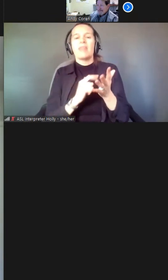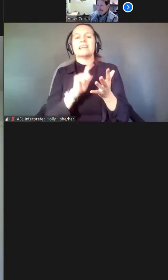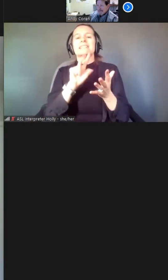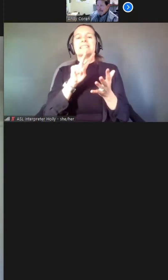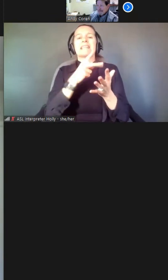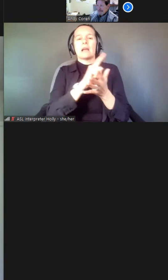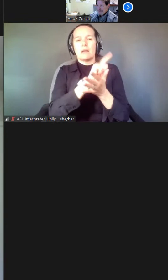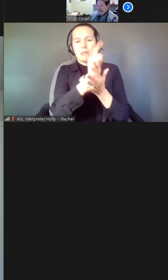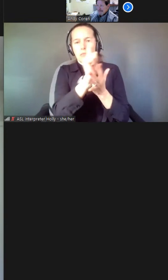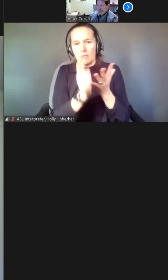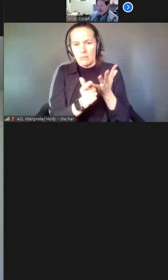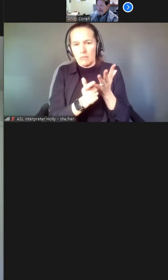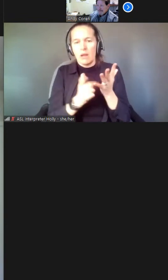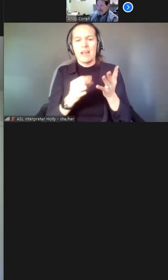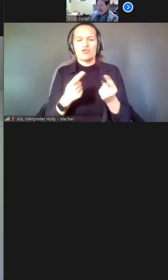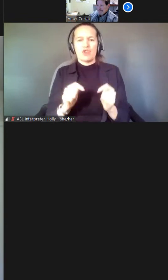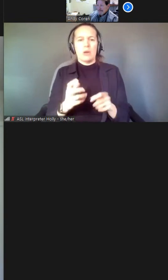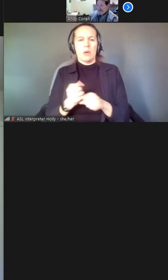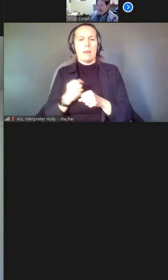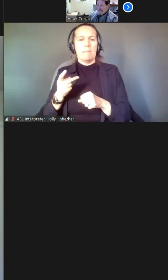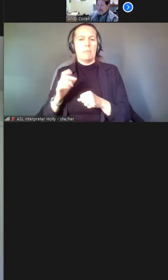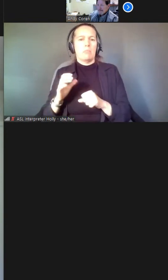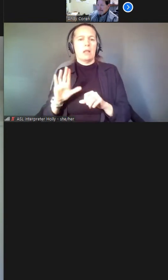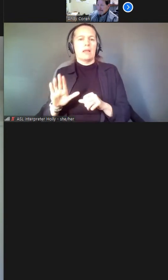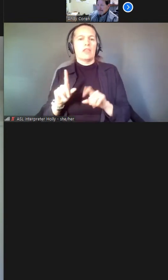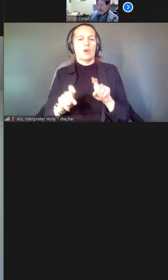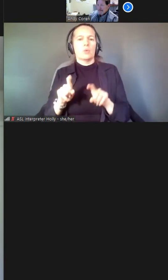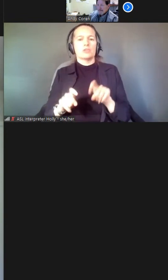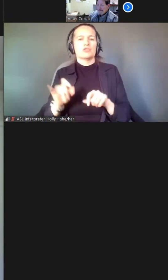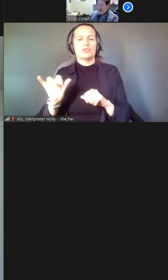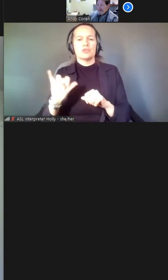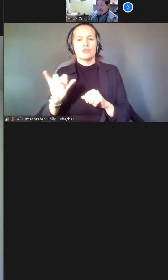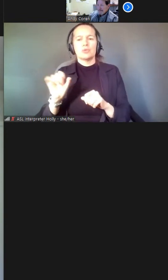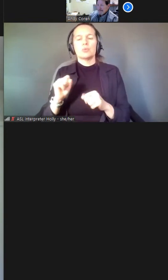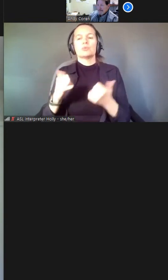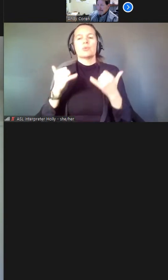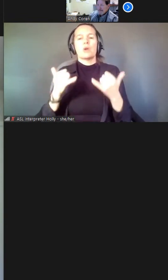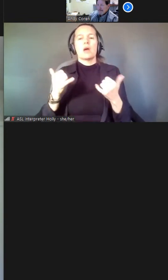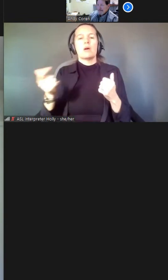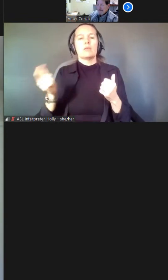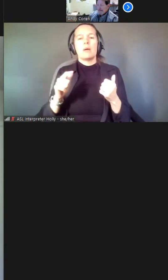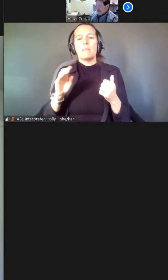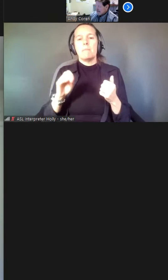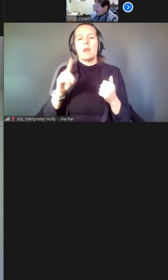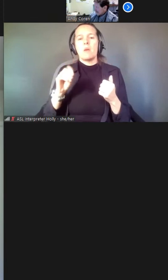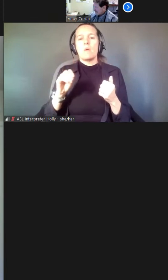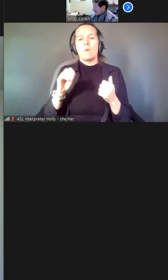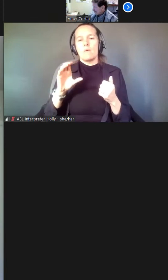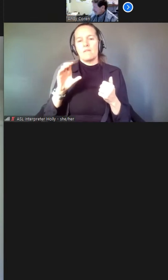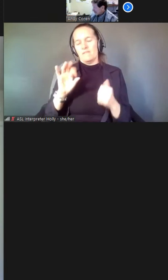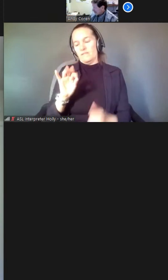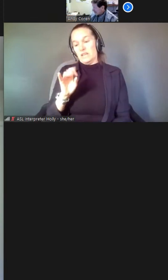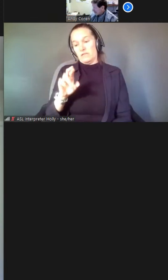Also try and get public comment in. So let's move on to Mendo Fever.